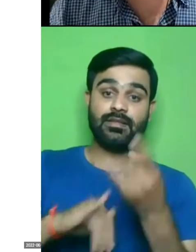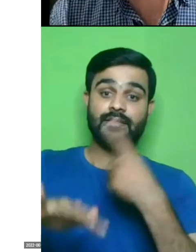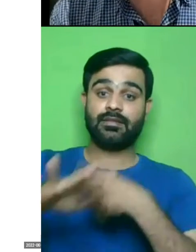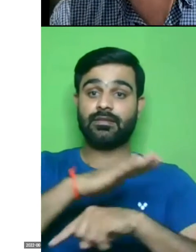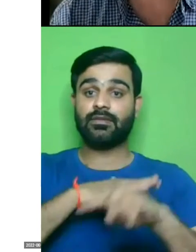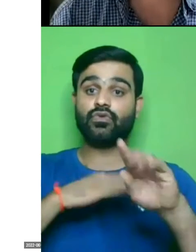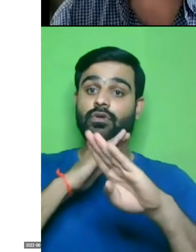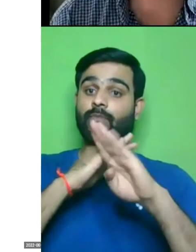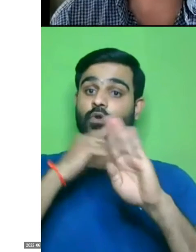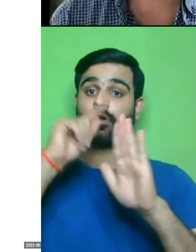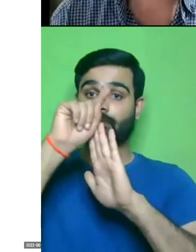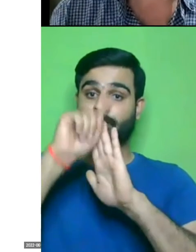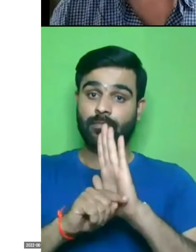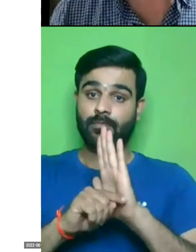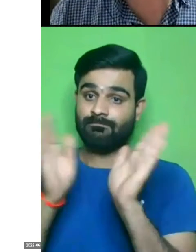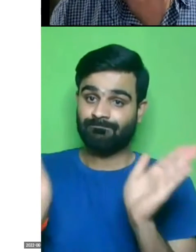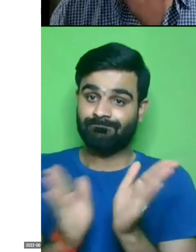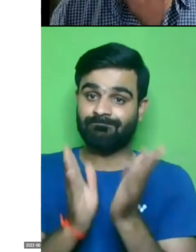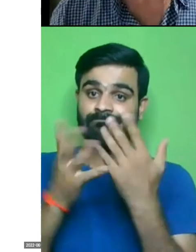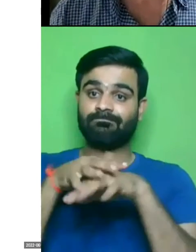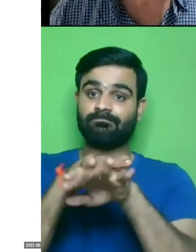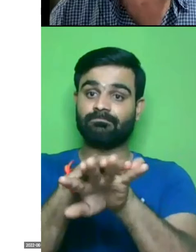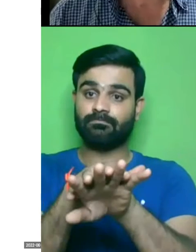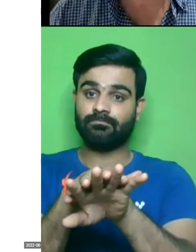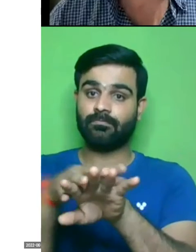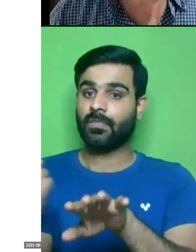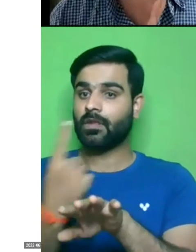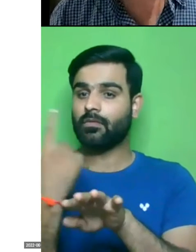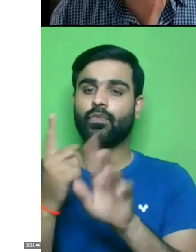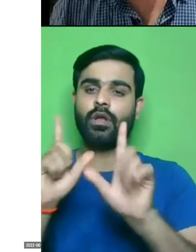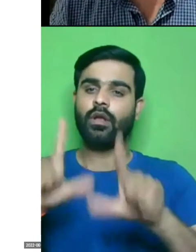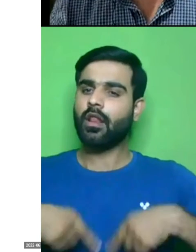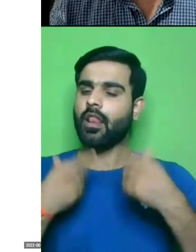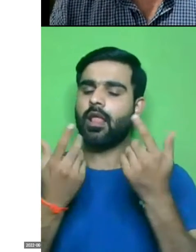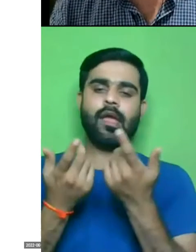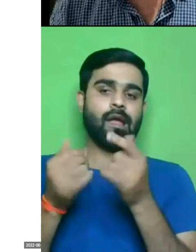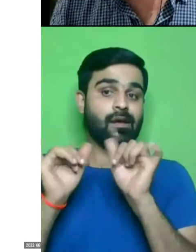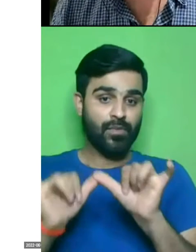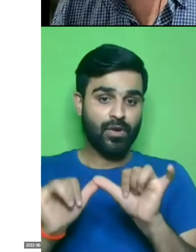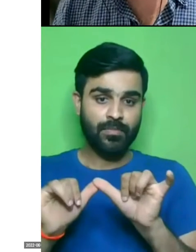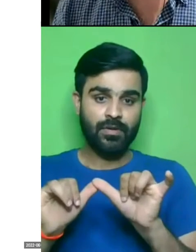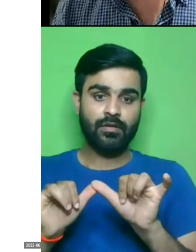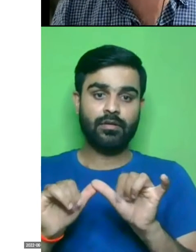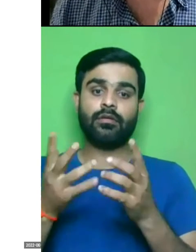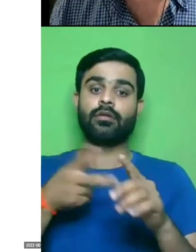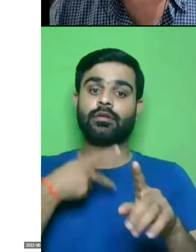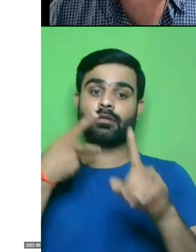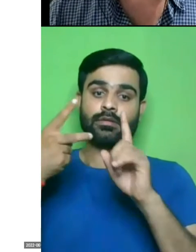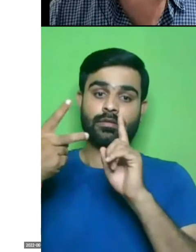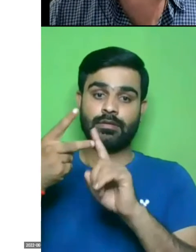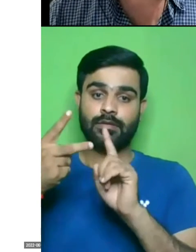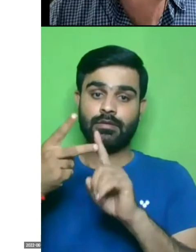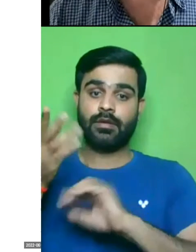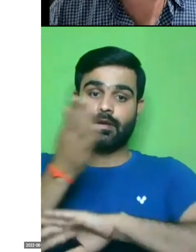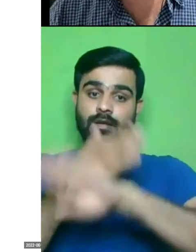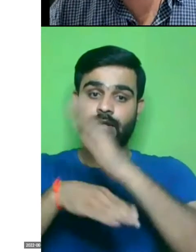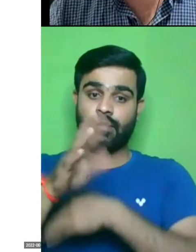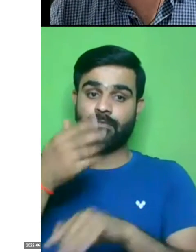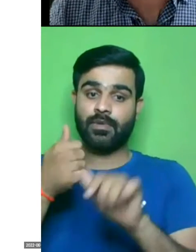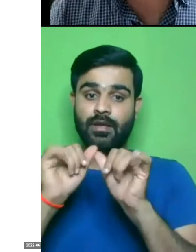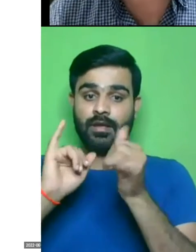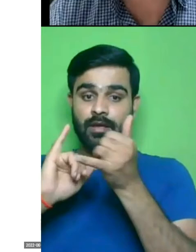policies should promote inclusion, not just alleviate poverty, right? Number two, disability